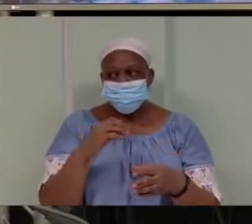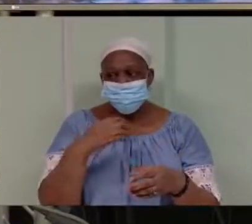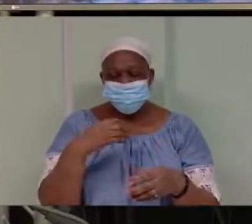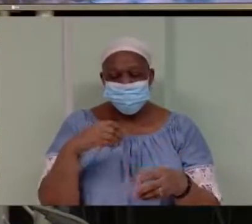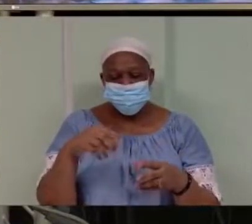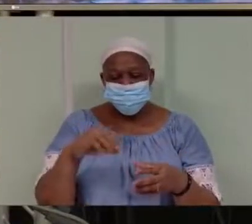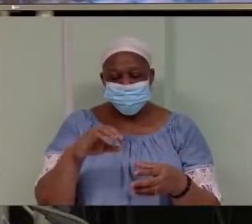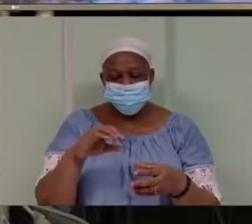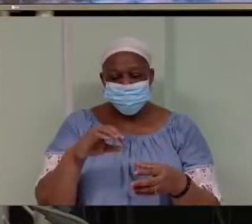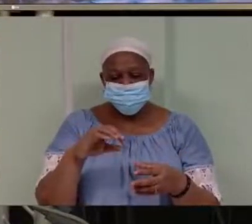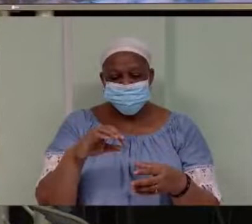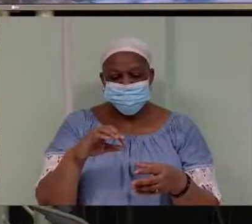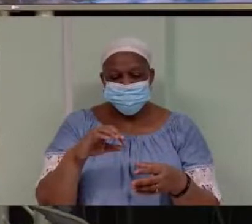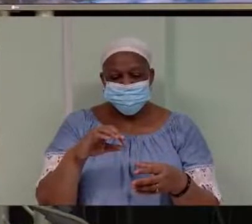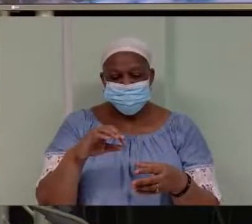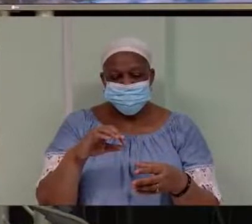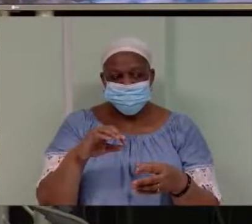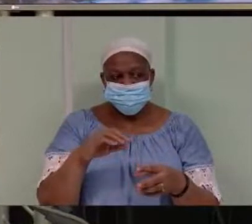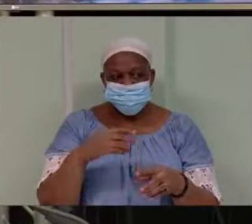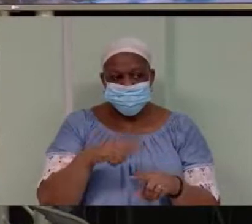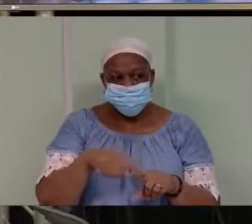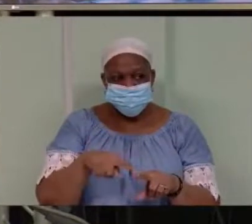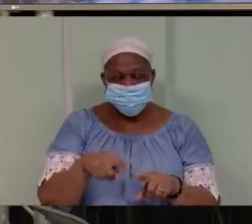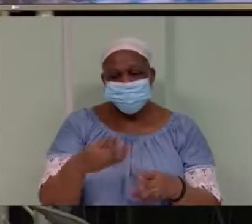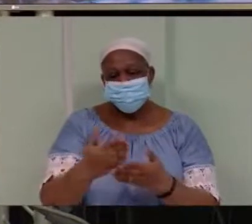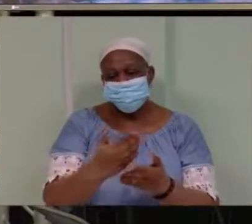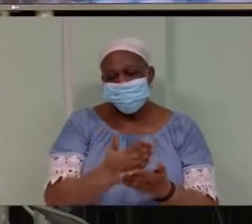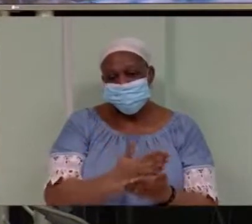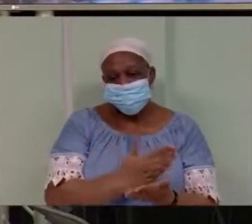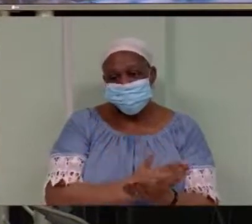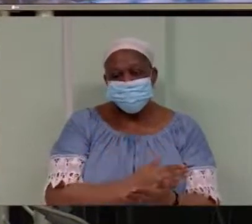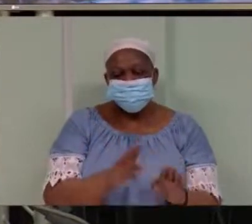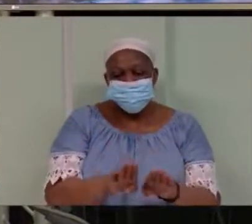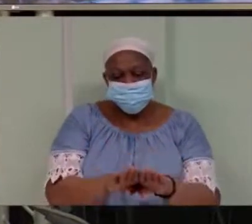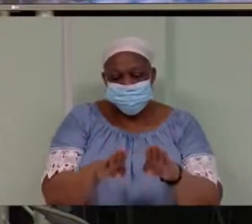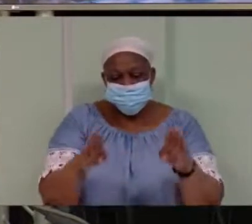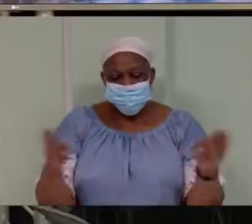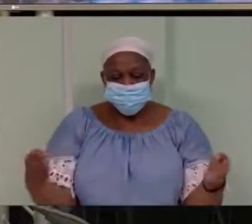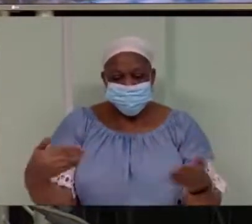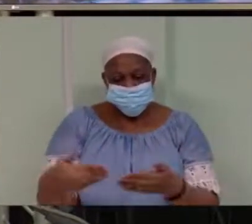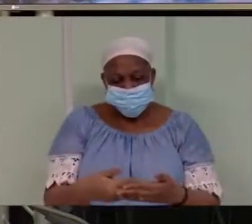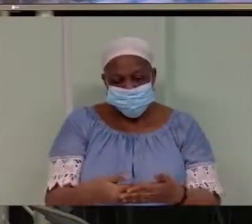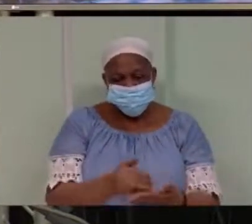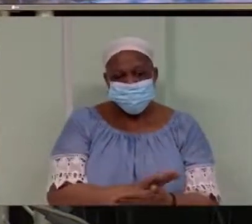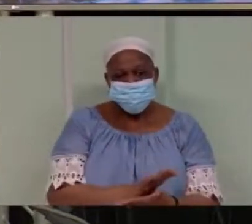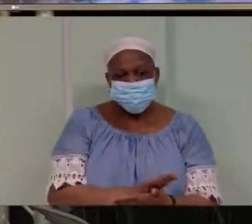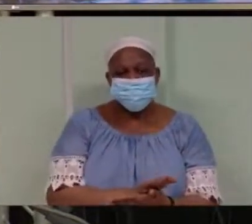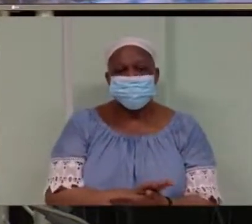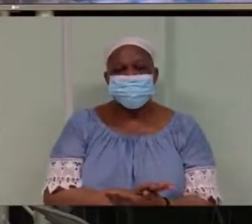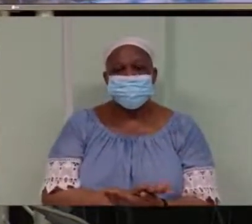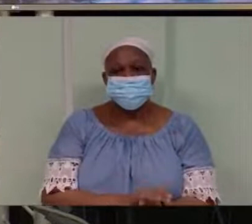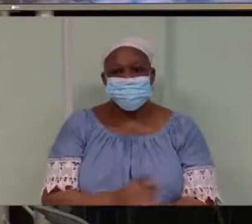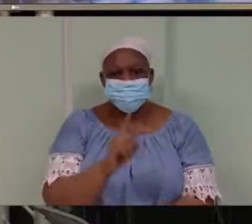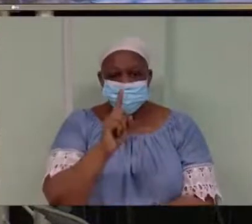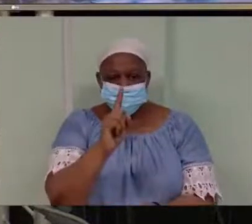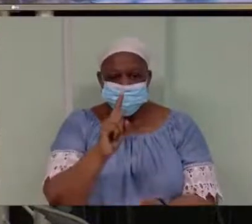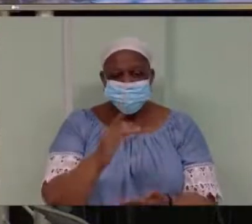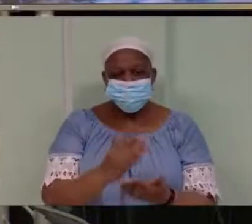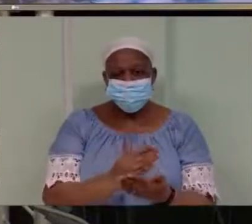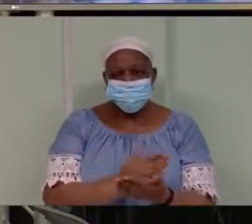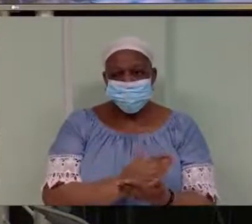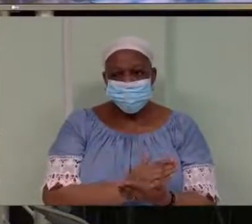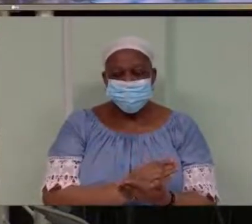ongoing execution of a number of plans to reopen the early childhood sector one of these plans involved the